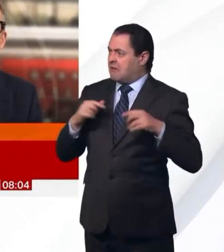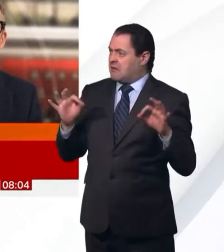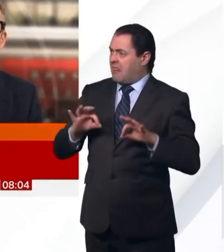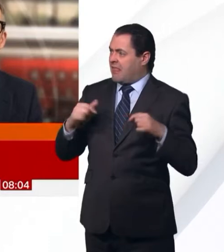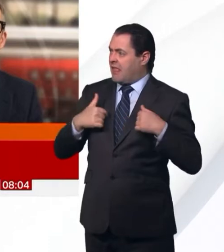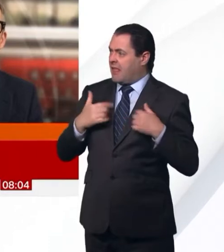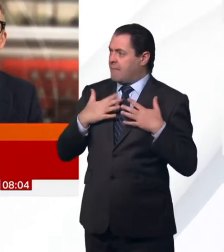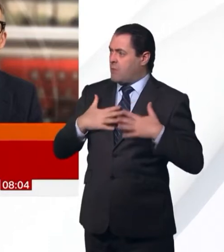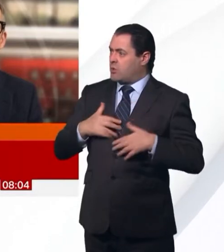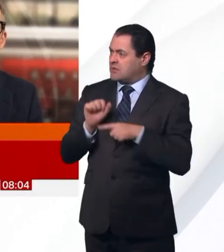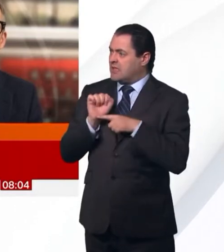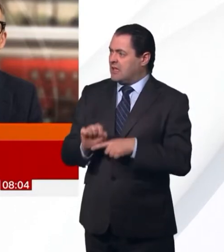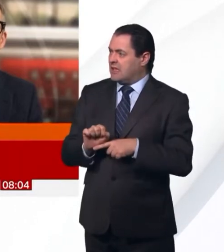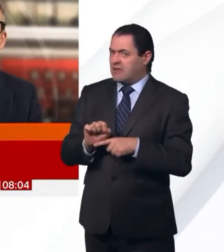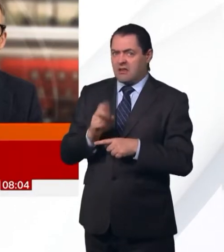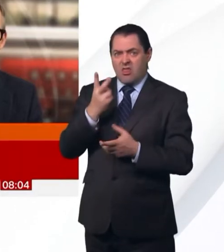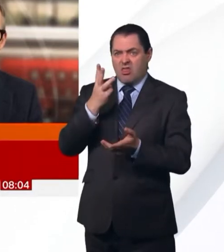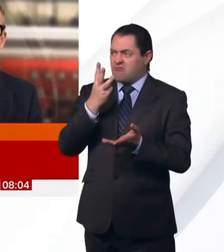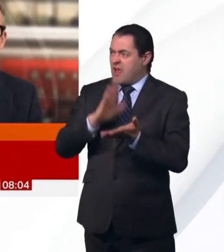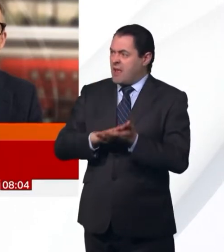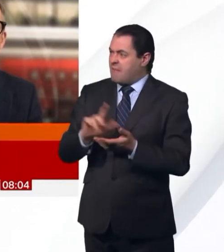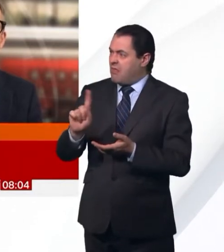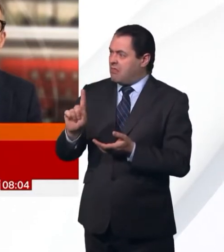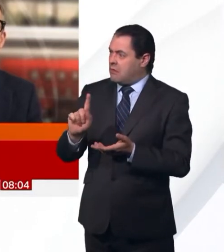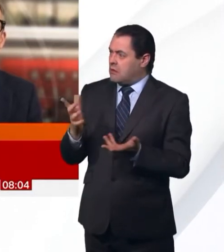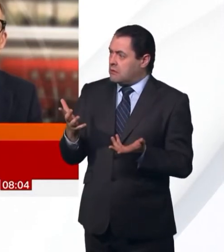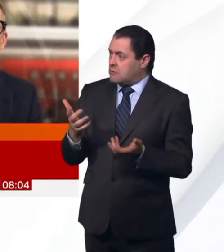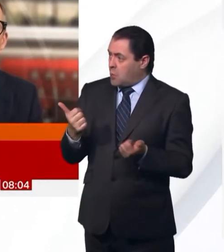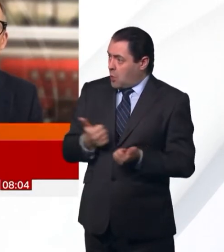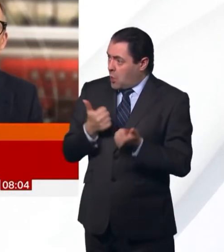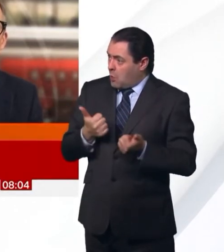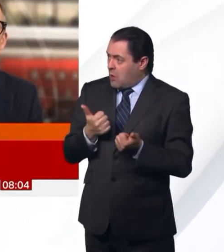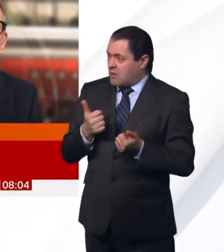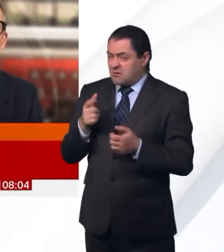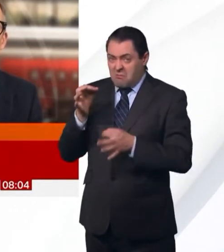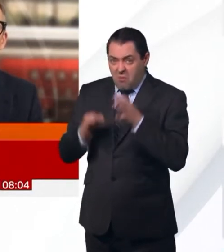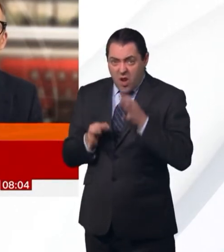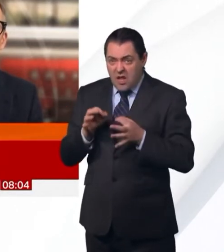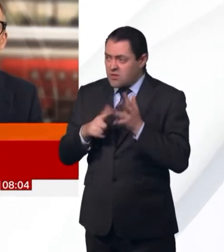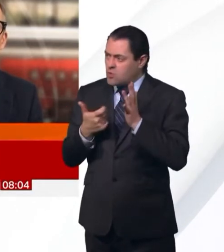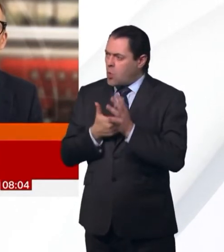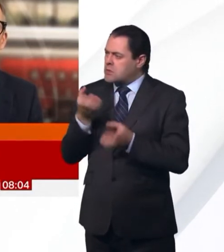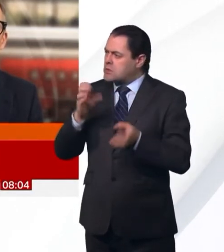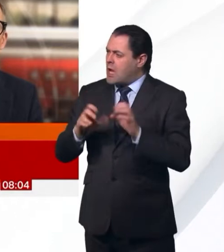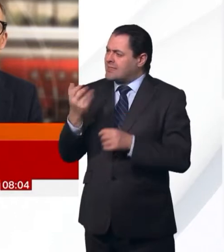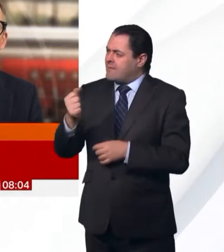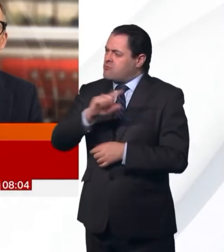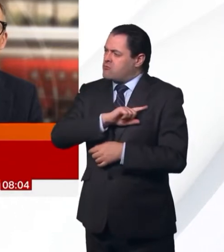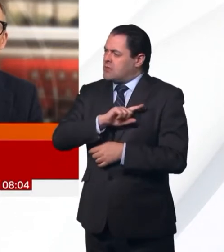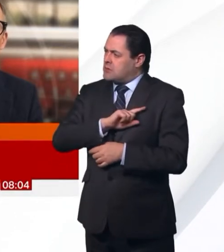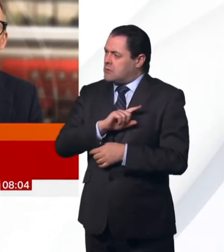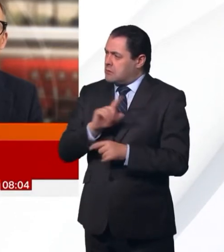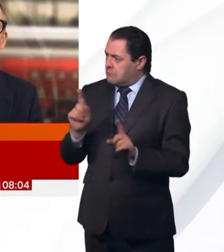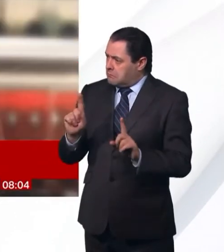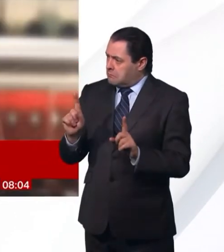shot comes along 12 weeks later. But this obviously isn't just a political decision. There's science behind why they're able to do